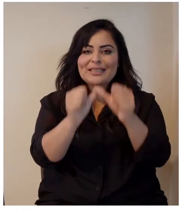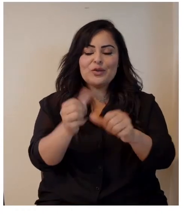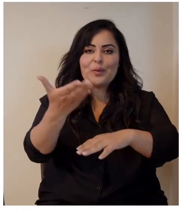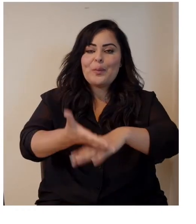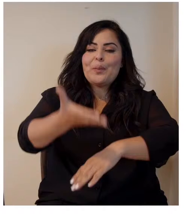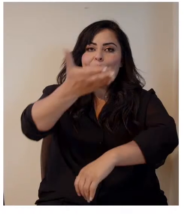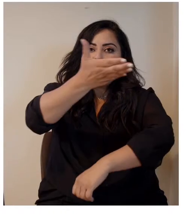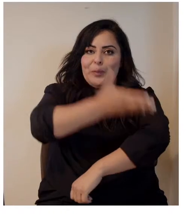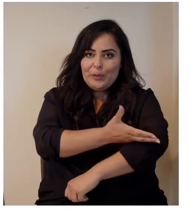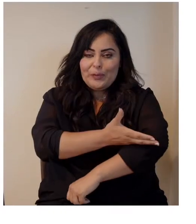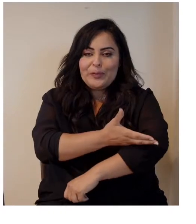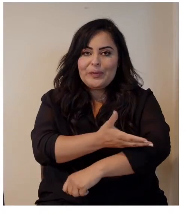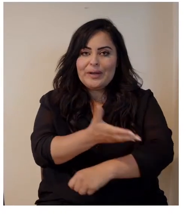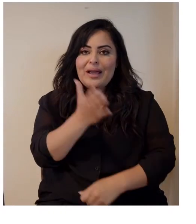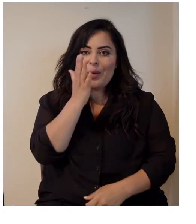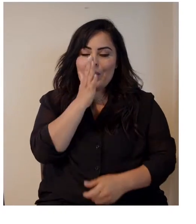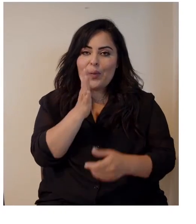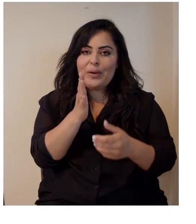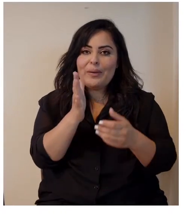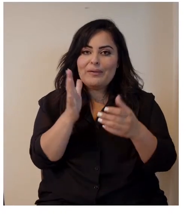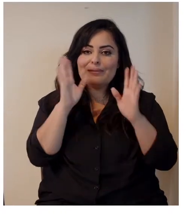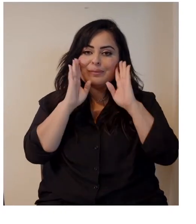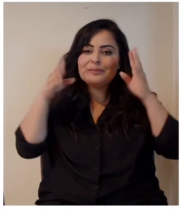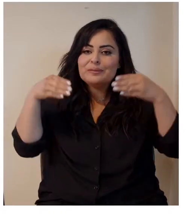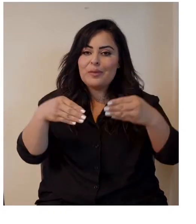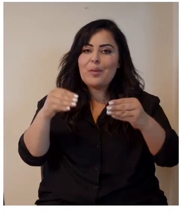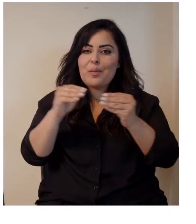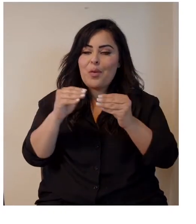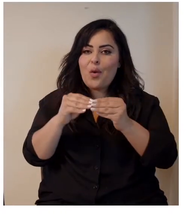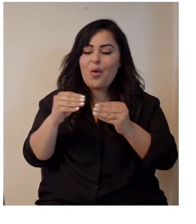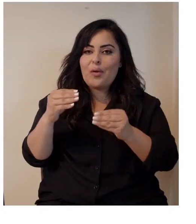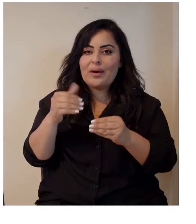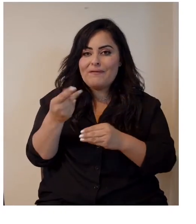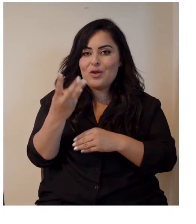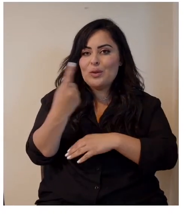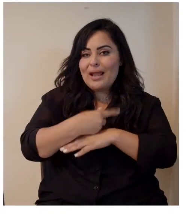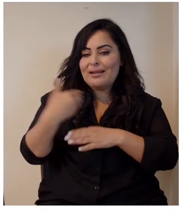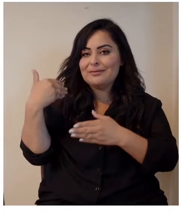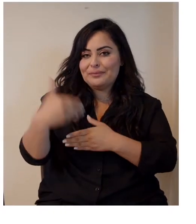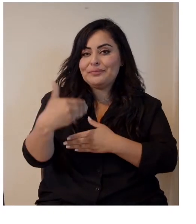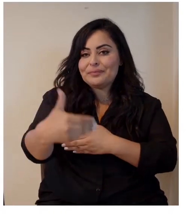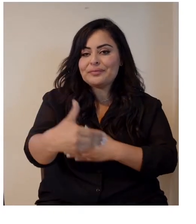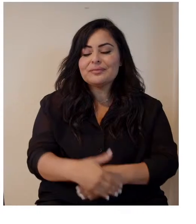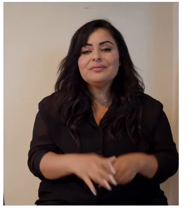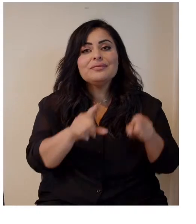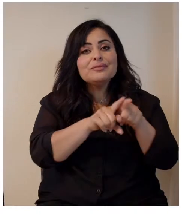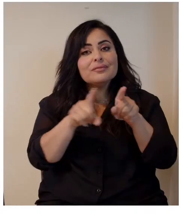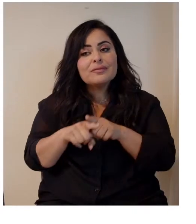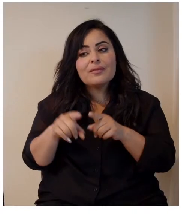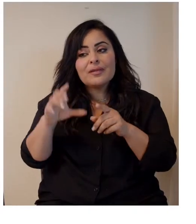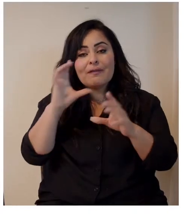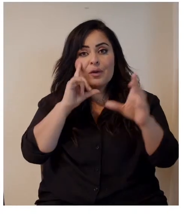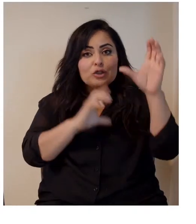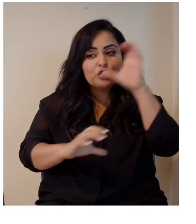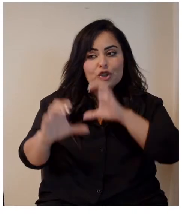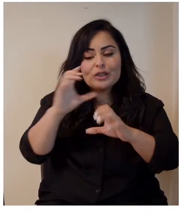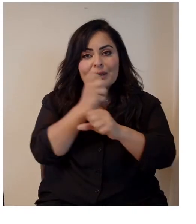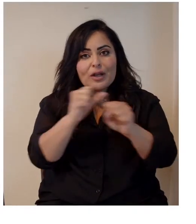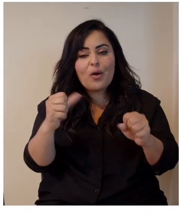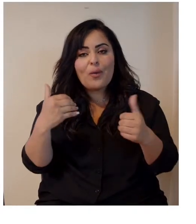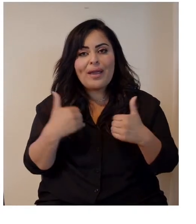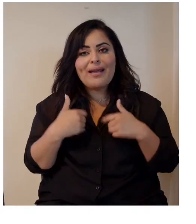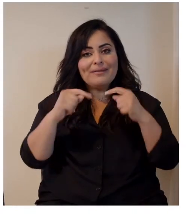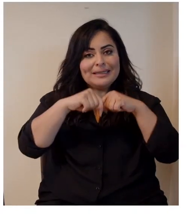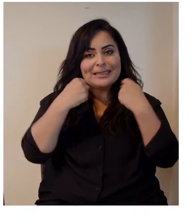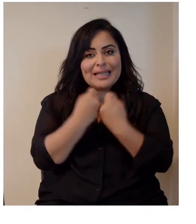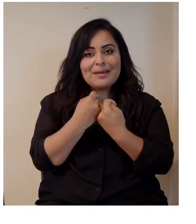improve and be a bigger deal in the next few days. Something else we talked about going through and doing search and rescue. We have USAR teams working